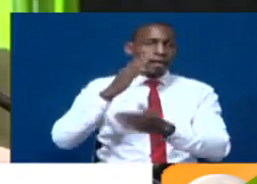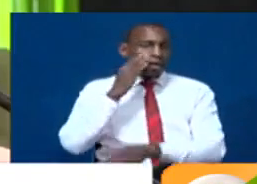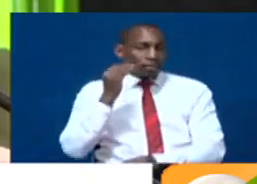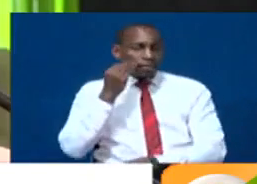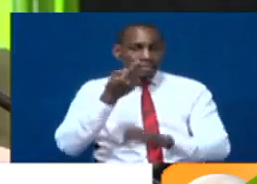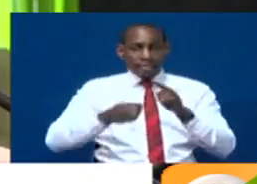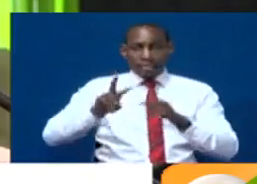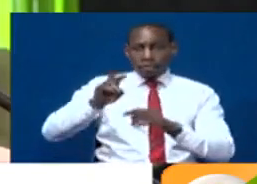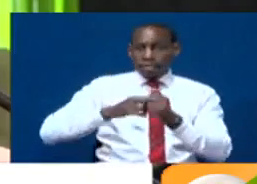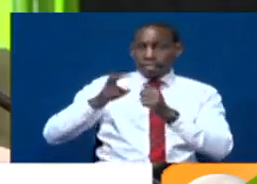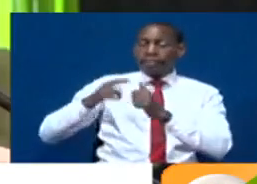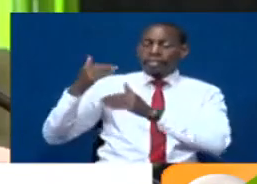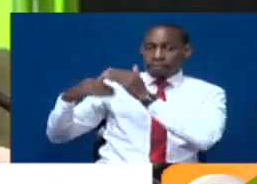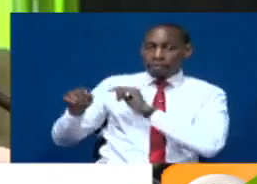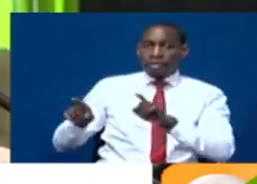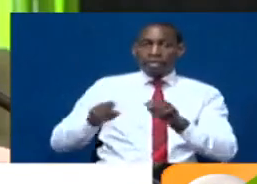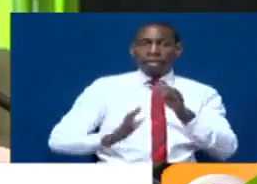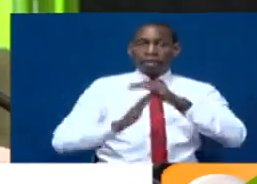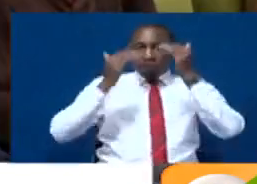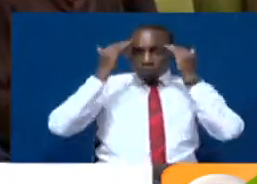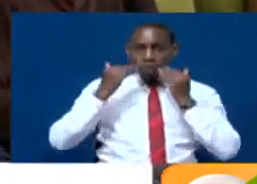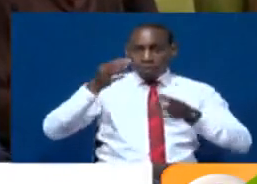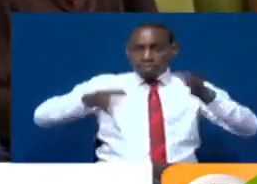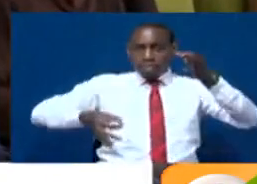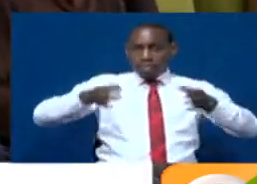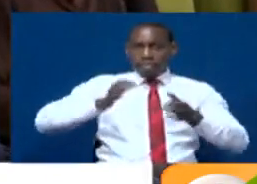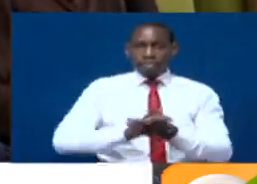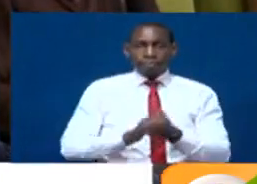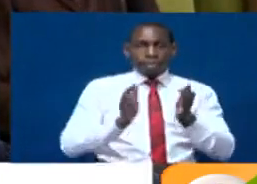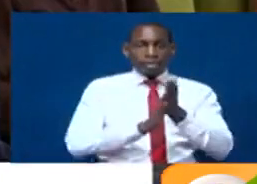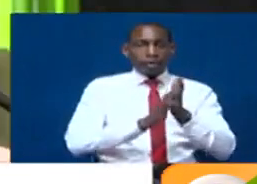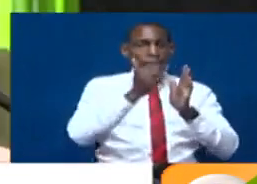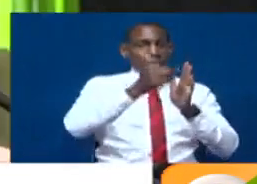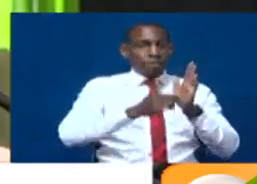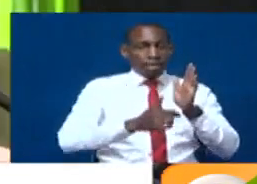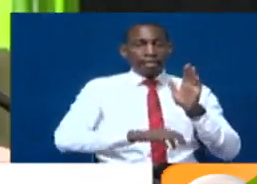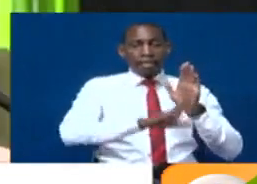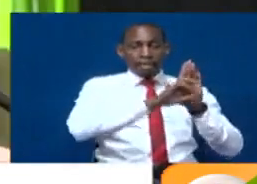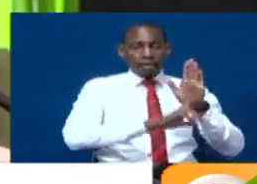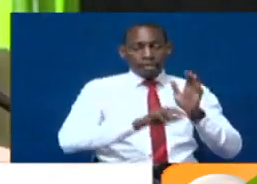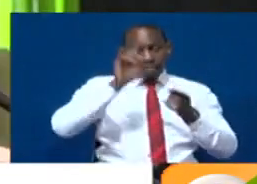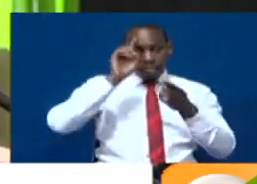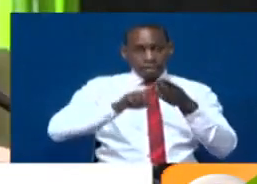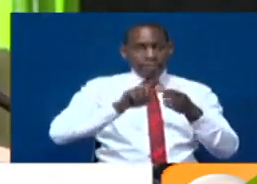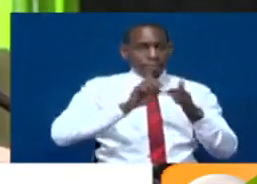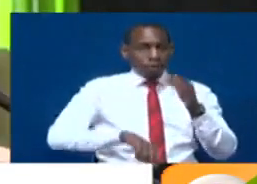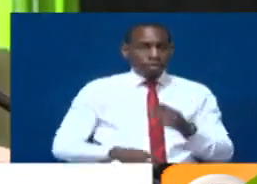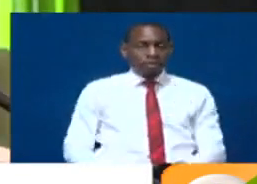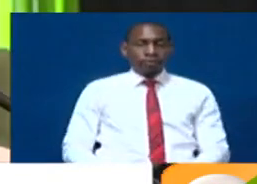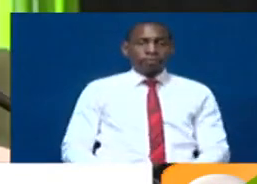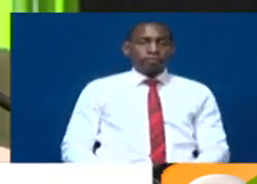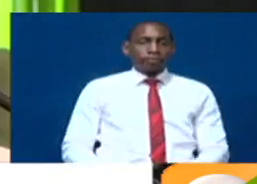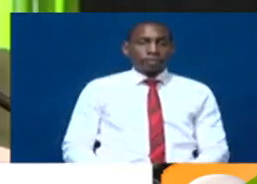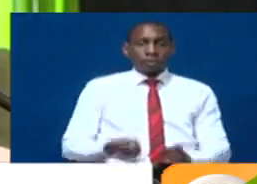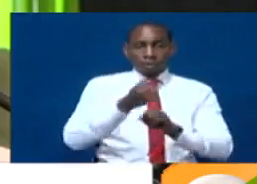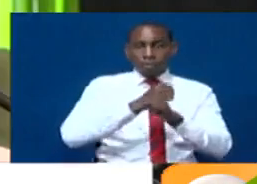in 2017 and the Supreme Court judgment. Those recommendations in the regulations were meant to make